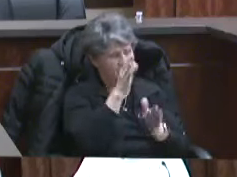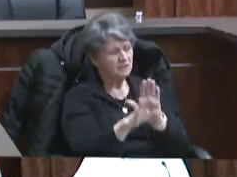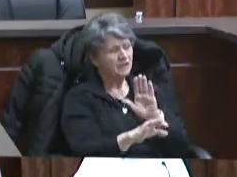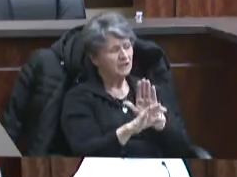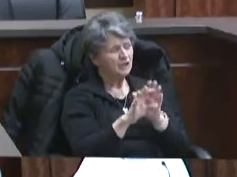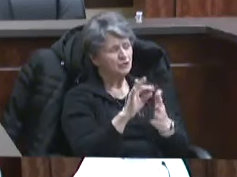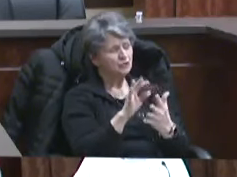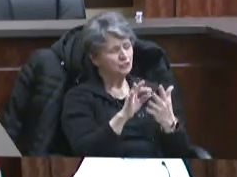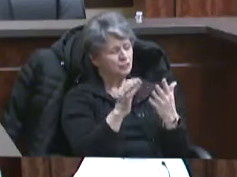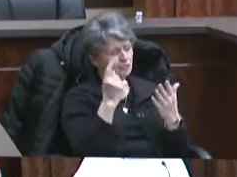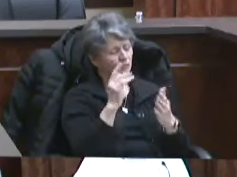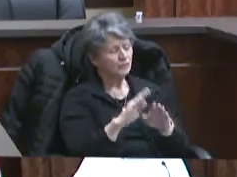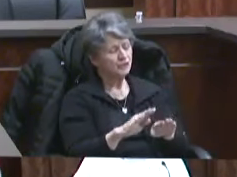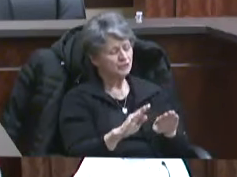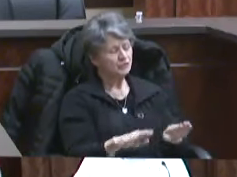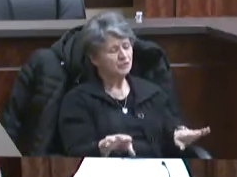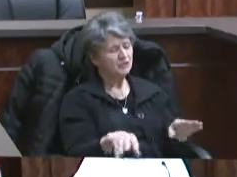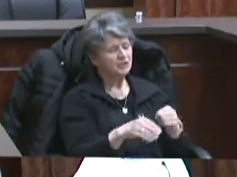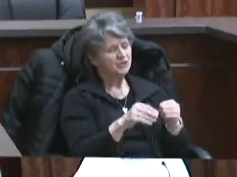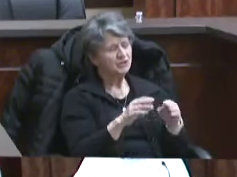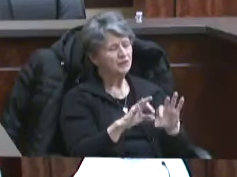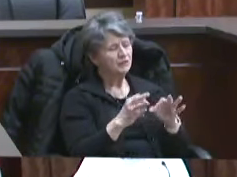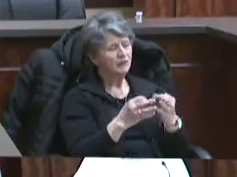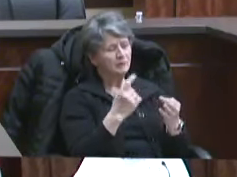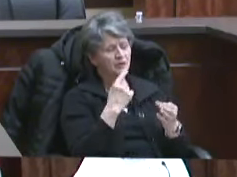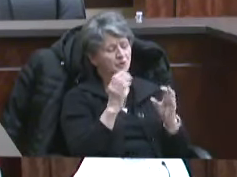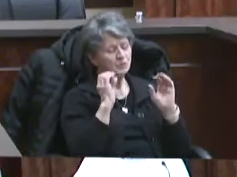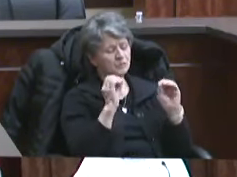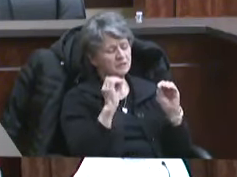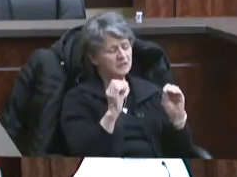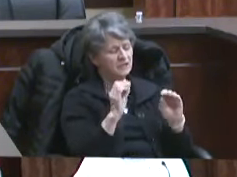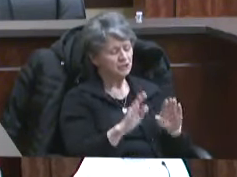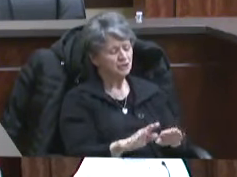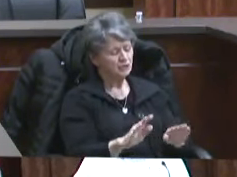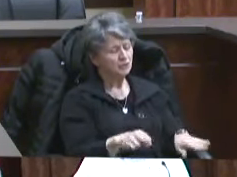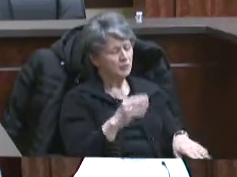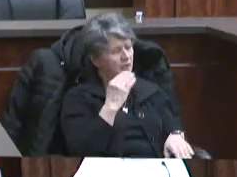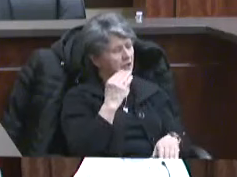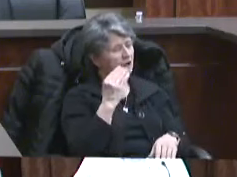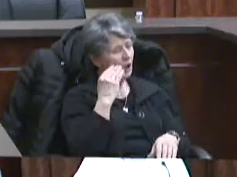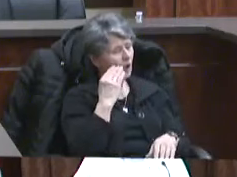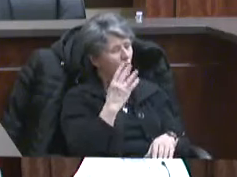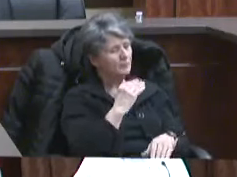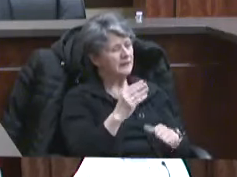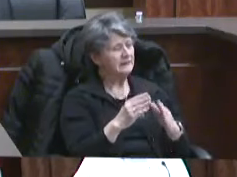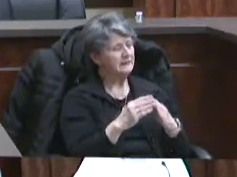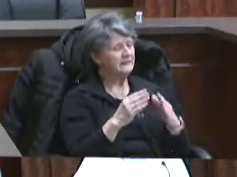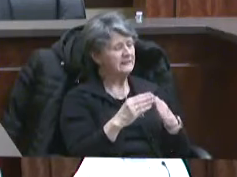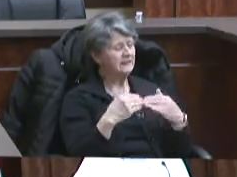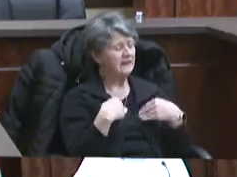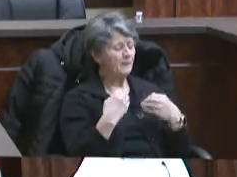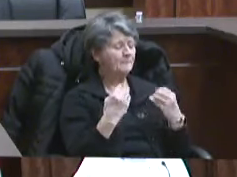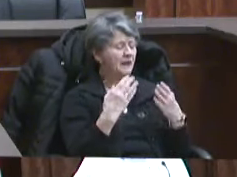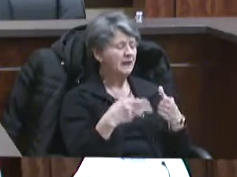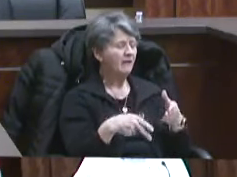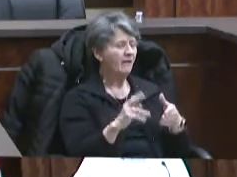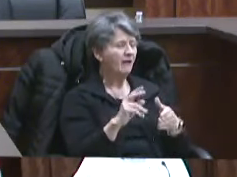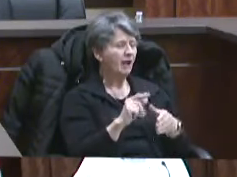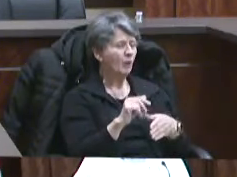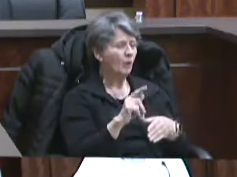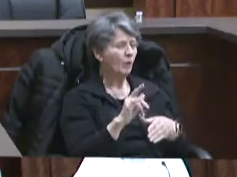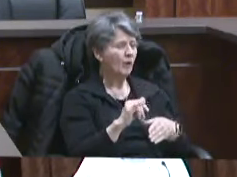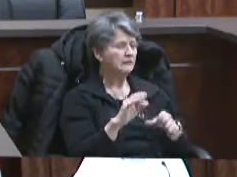in addition to families who educate their children at home. And whereas the City of Laurel has many high quality